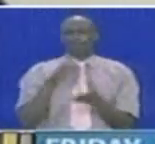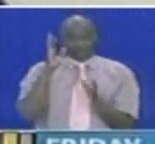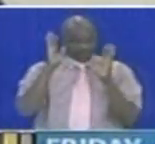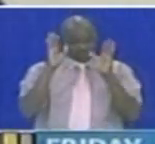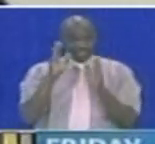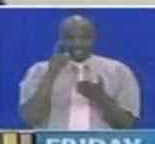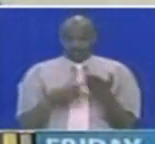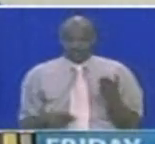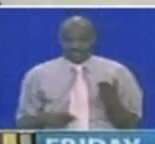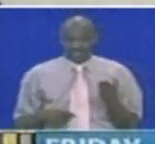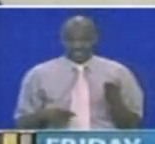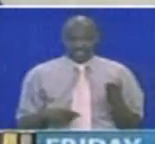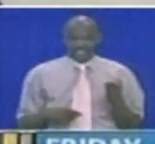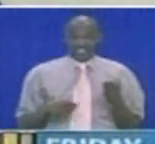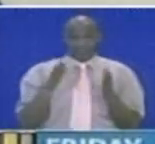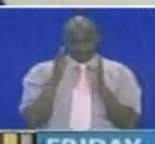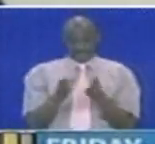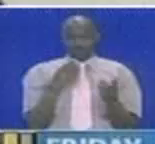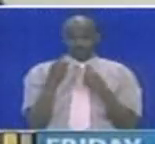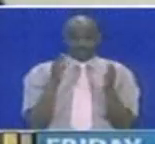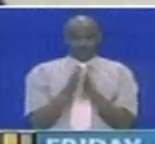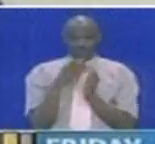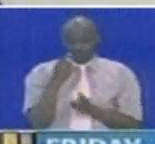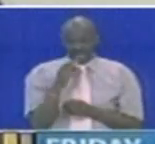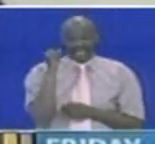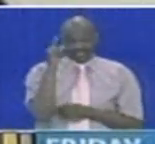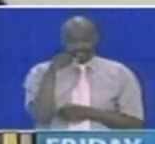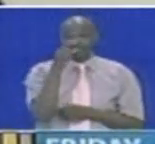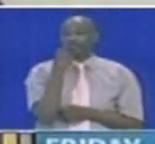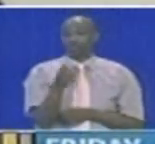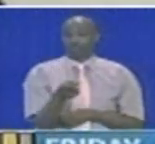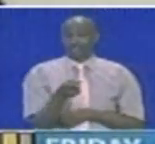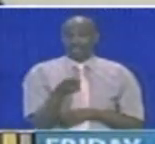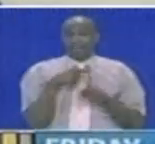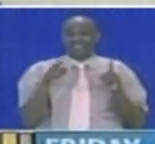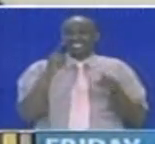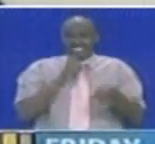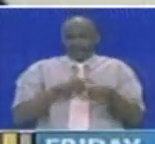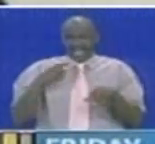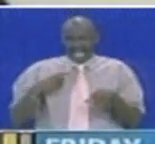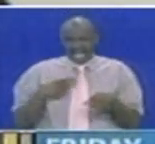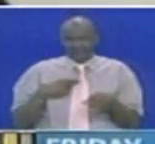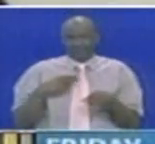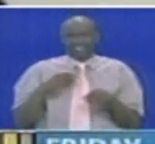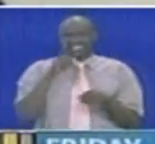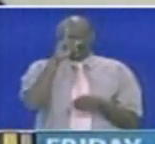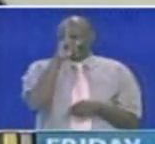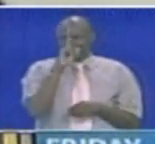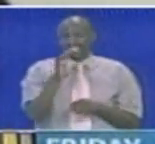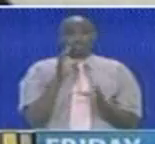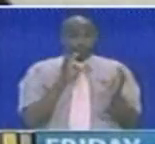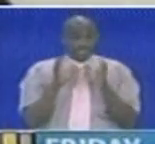thing is the person you are talking to understanding what you are saying. Yes. But when we come to formal or serious communication,